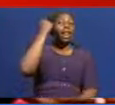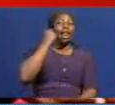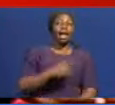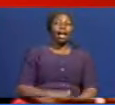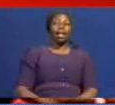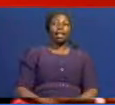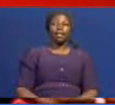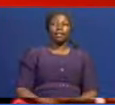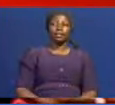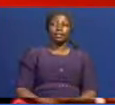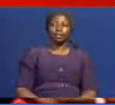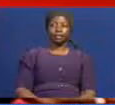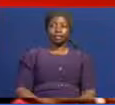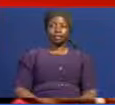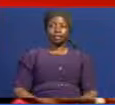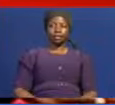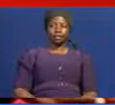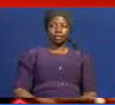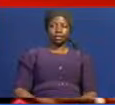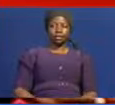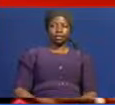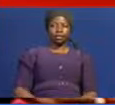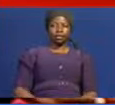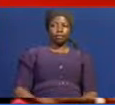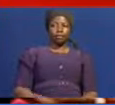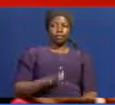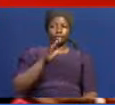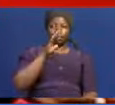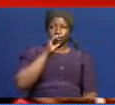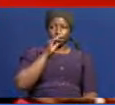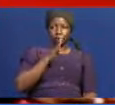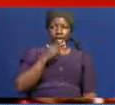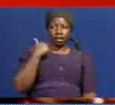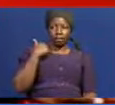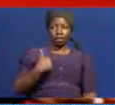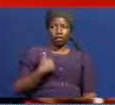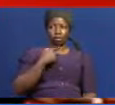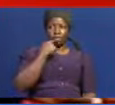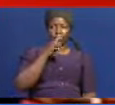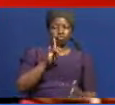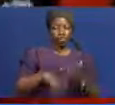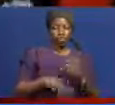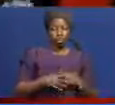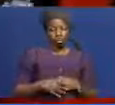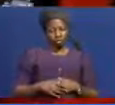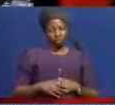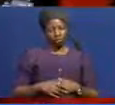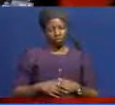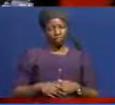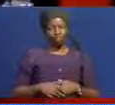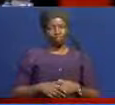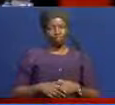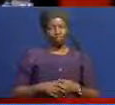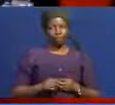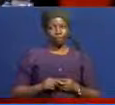Senator Fonandi. So, Mr. Speaker, I was just saying, move to your seat, your normal seat.